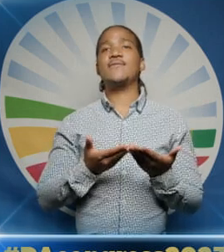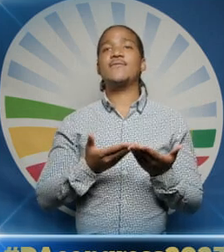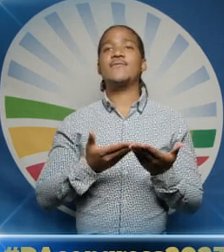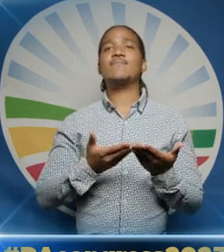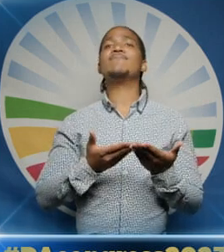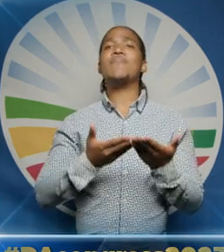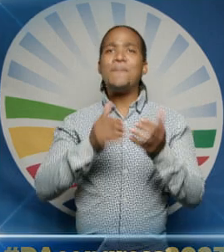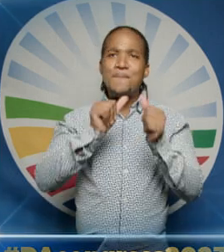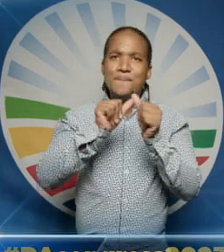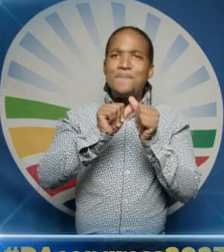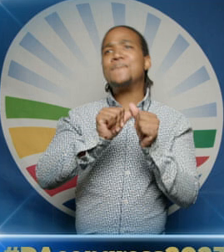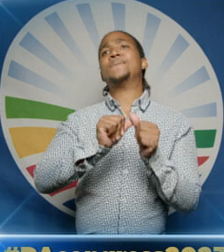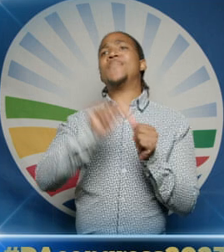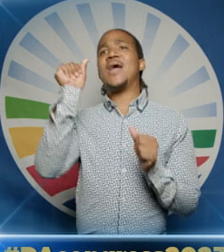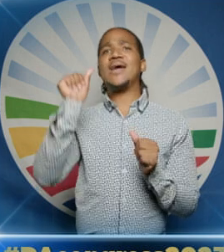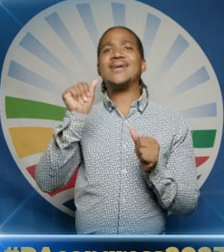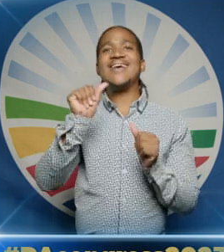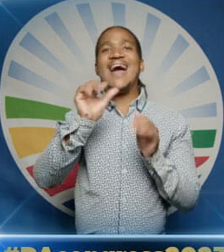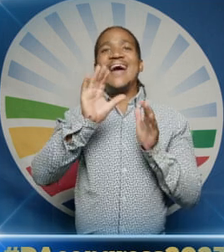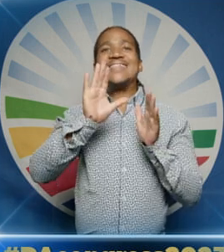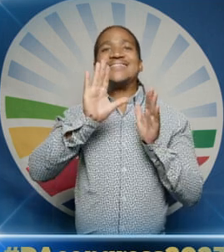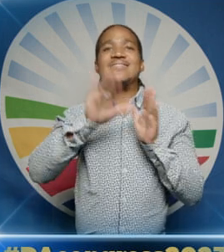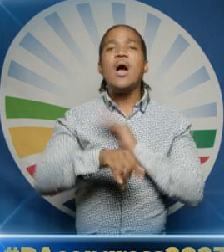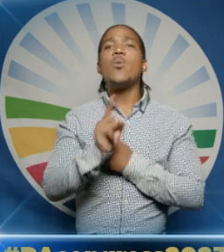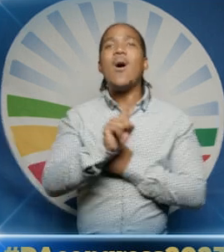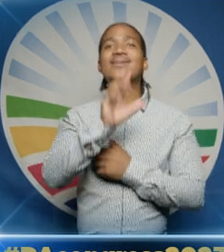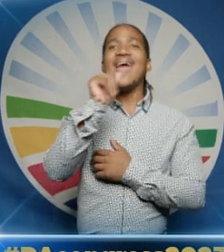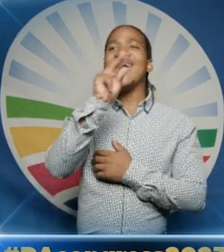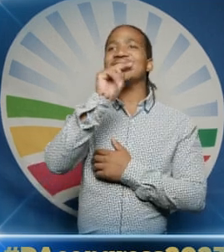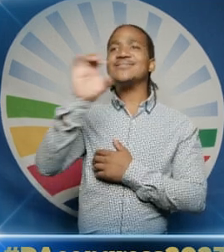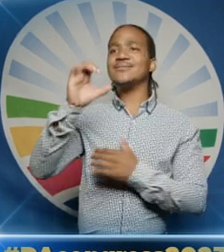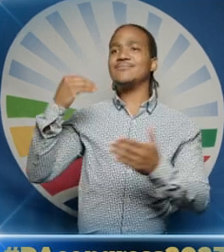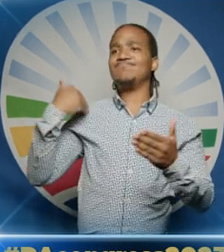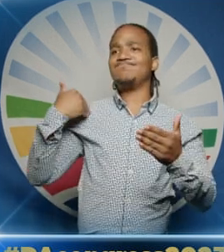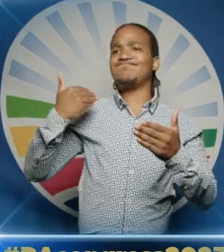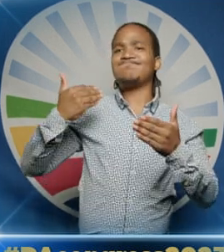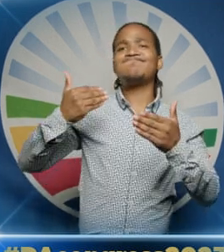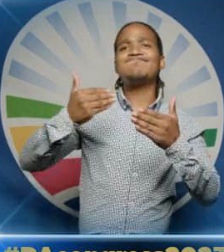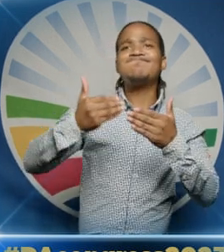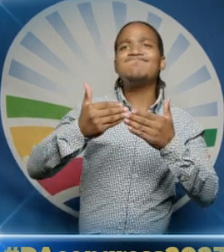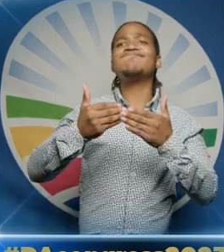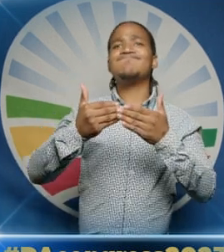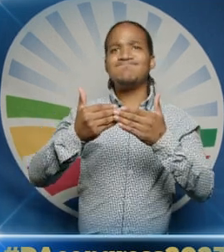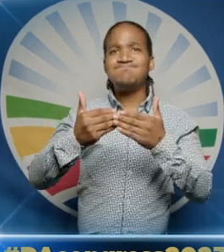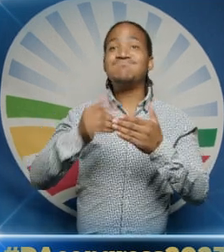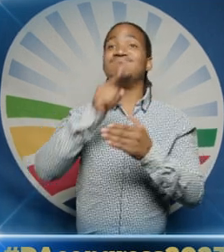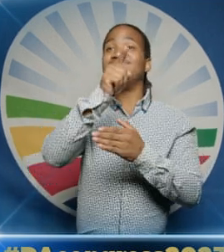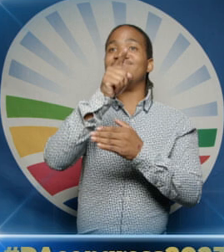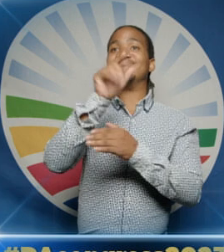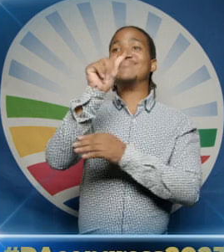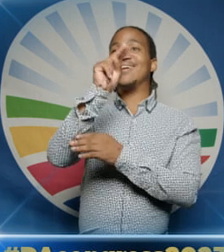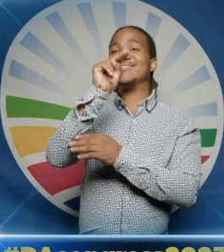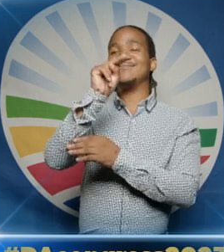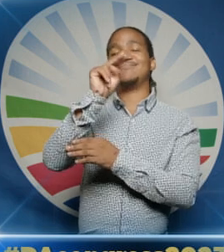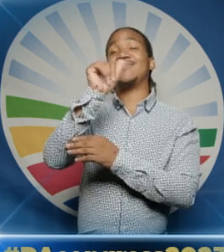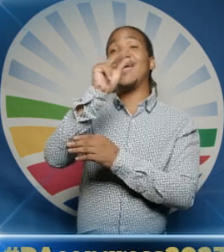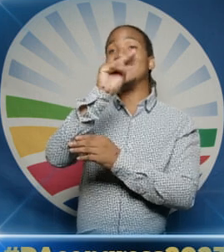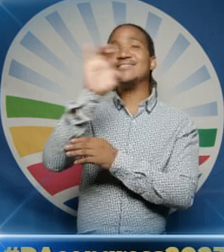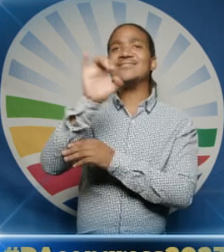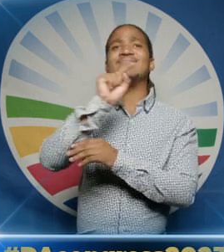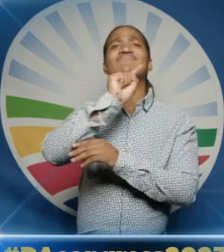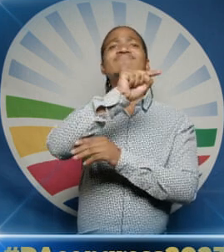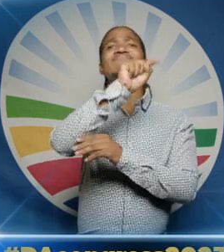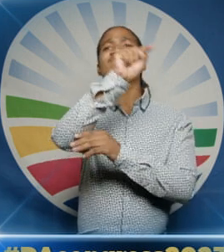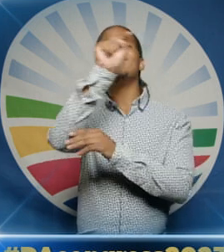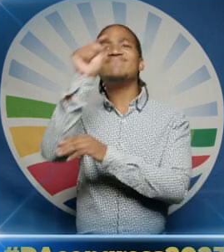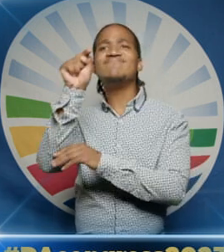We deserve better than the ANC, once a liberation giant across the African continent,